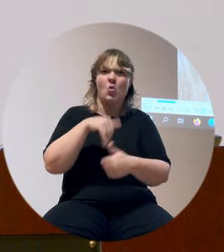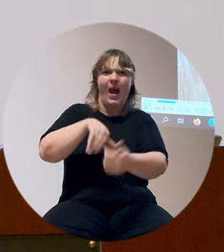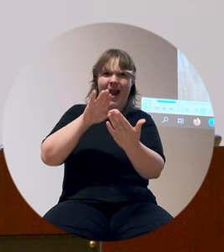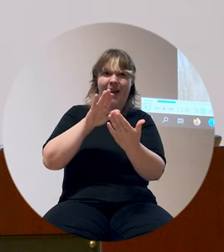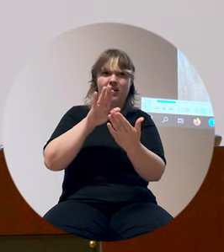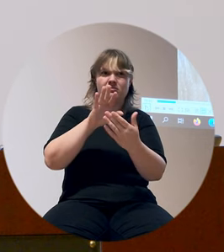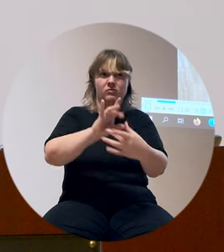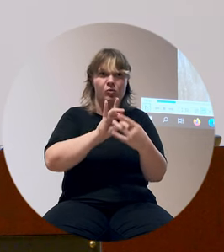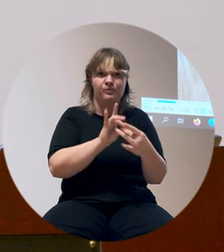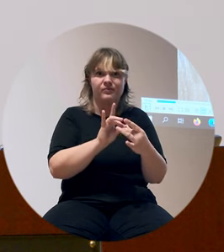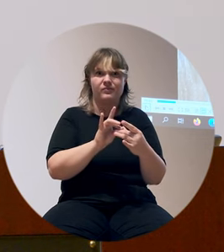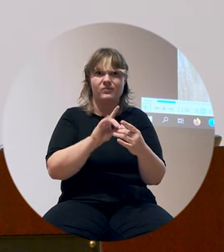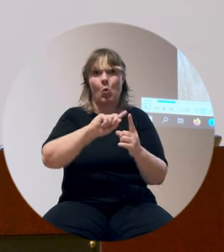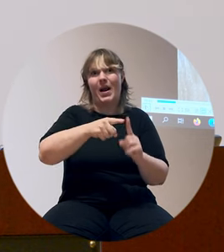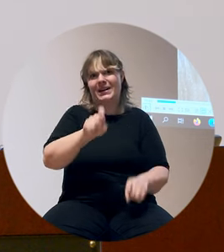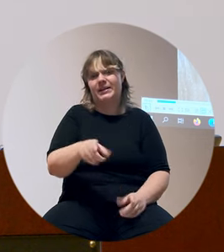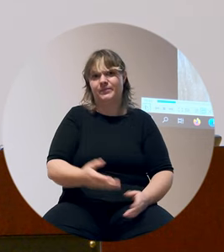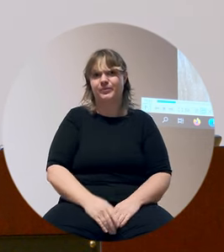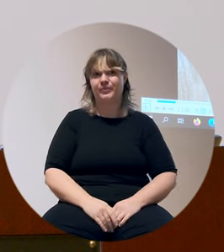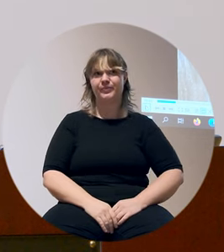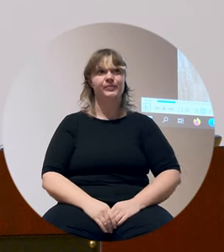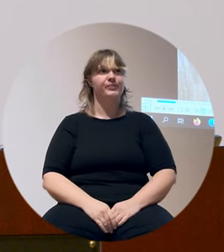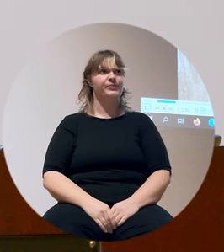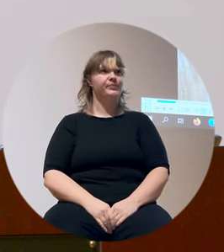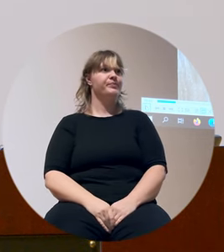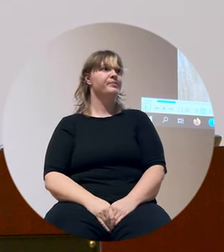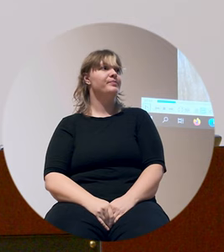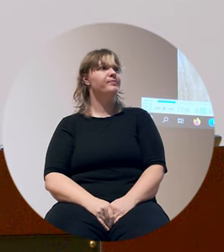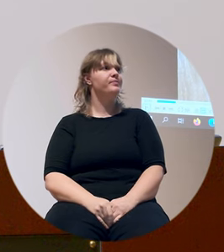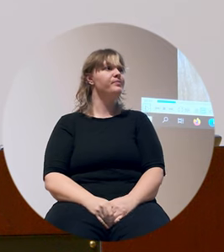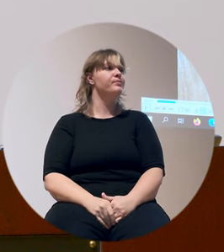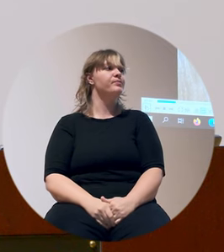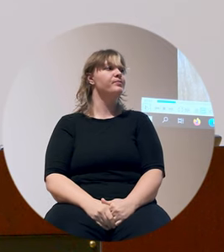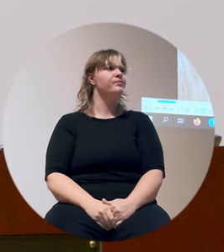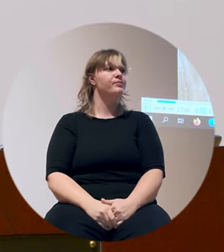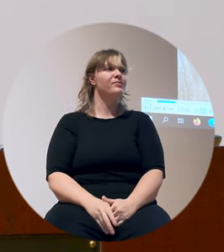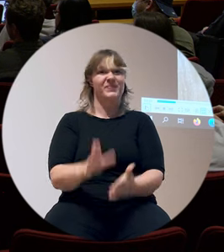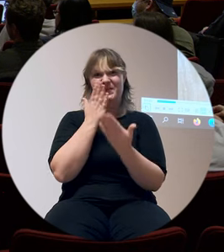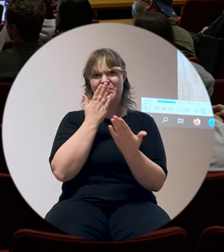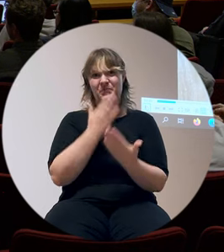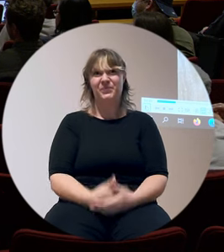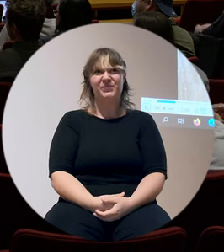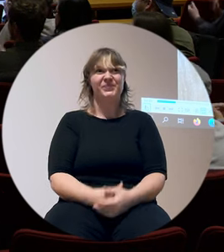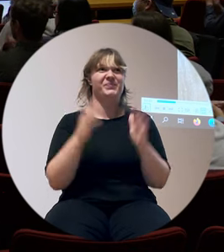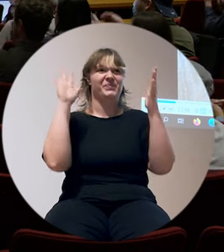vehicle sometimes when needed. So, thank you.